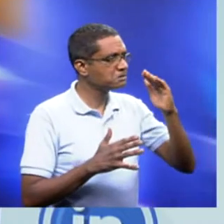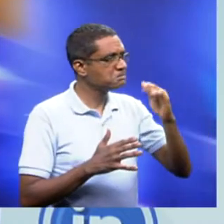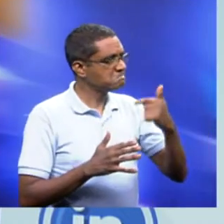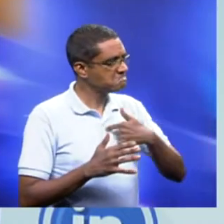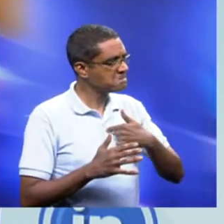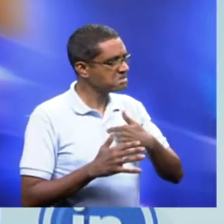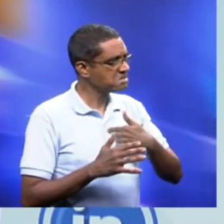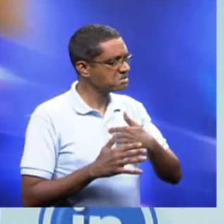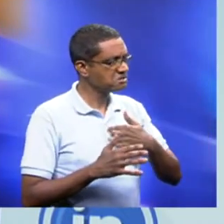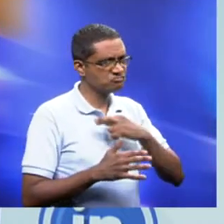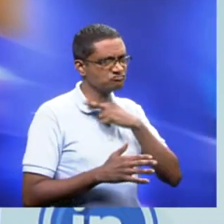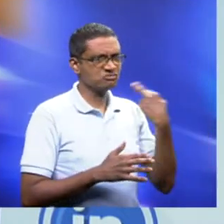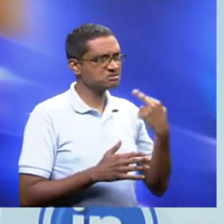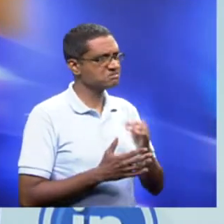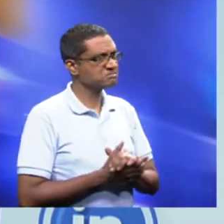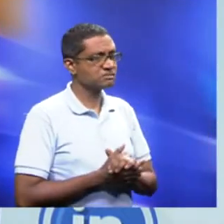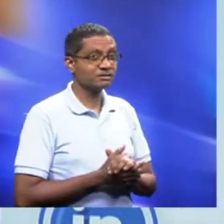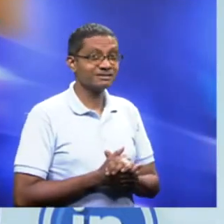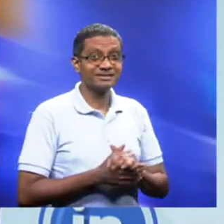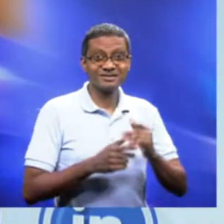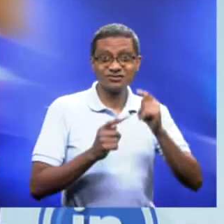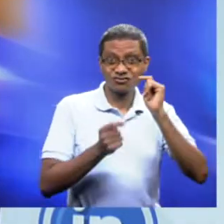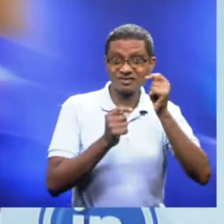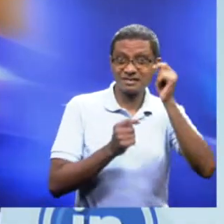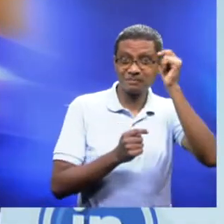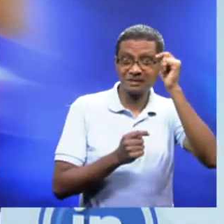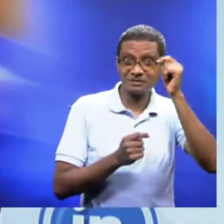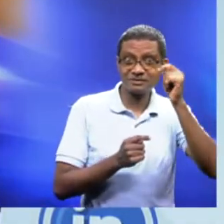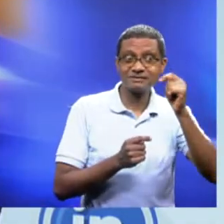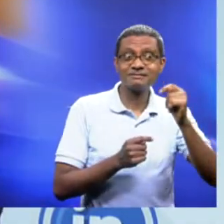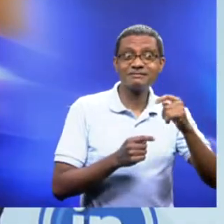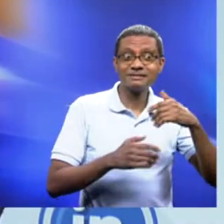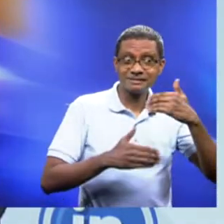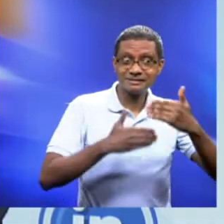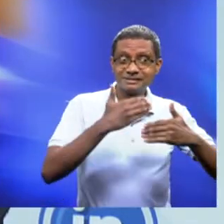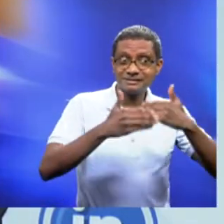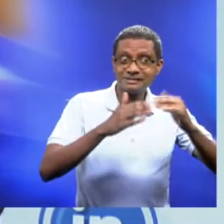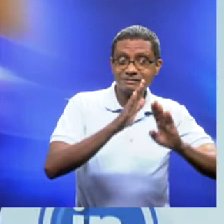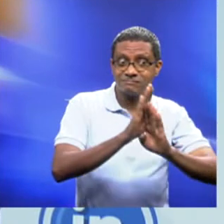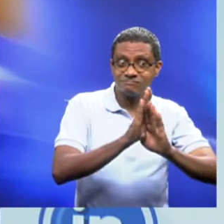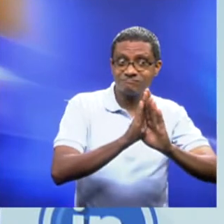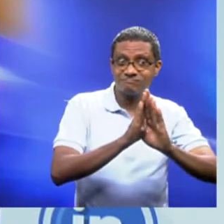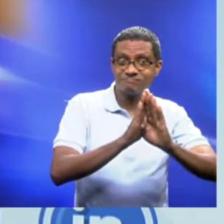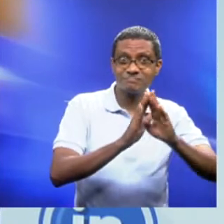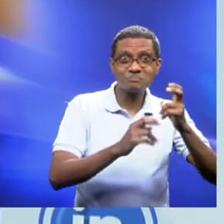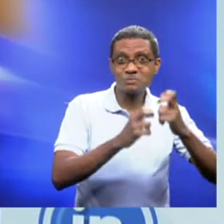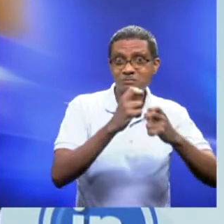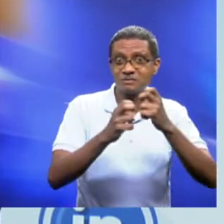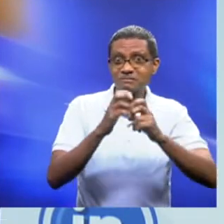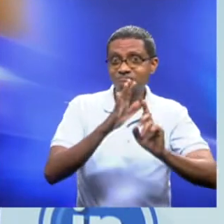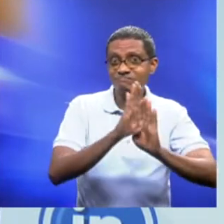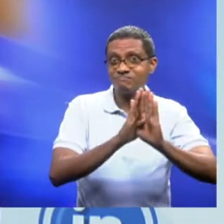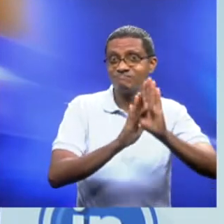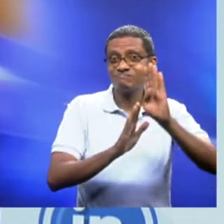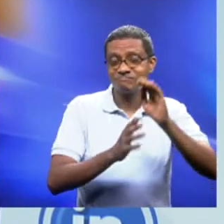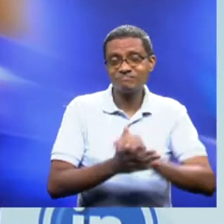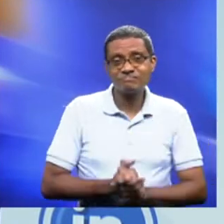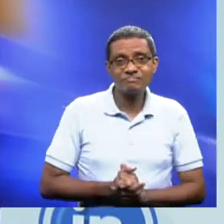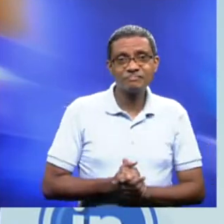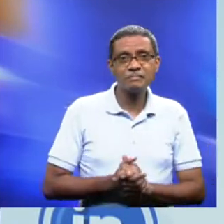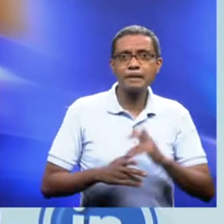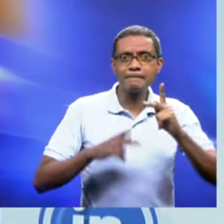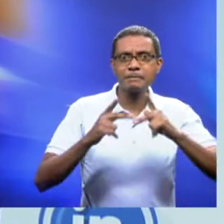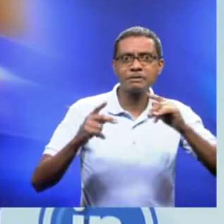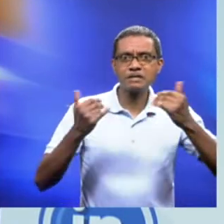within Trinidad and Tobago, it's on the rise but underreported. So you're hearing it in all the rumors, people are speaking about it.